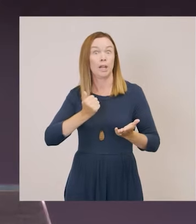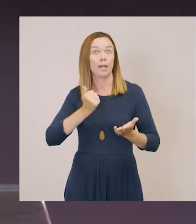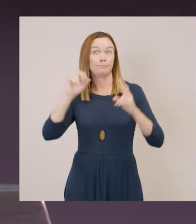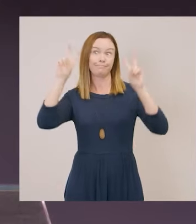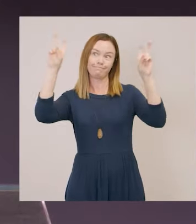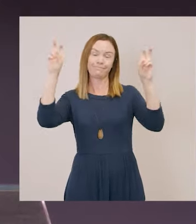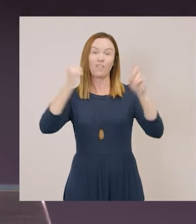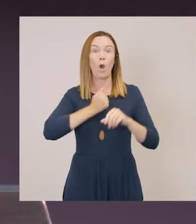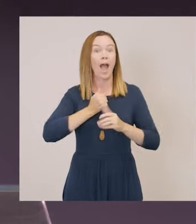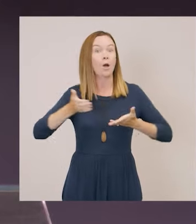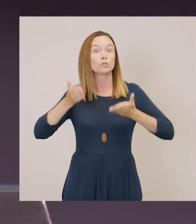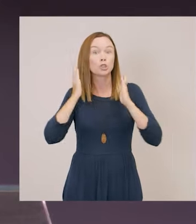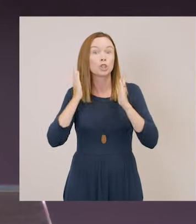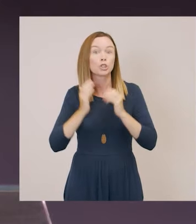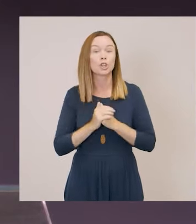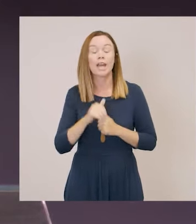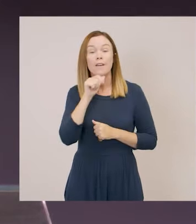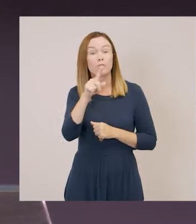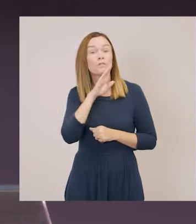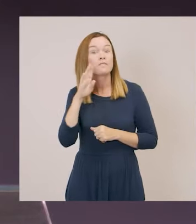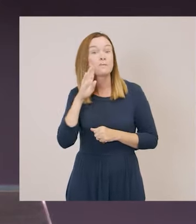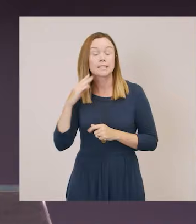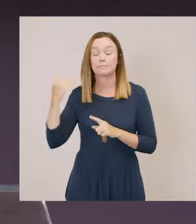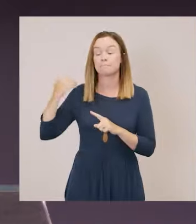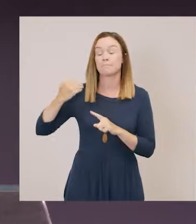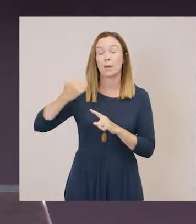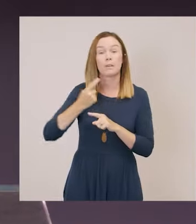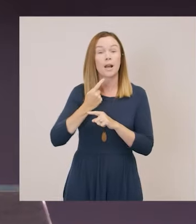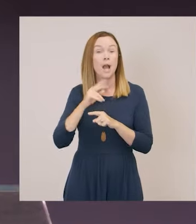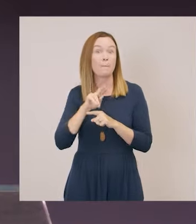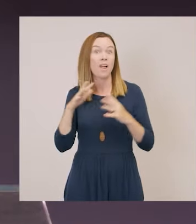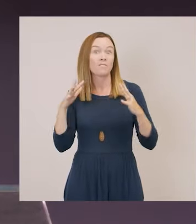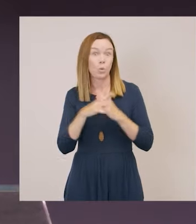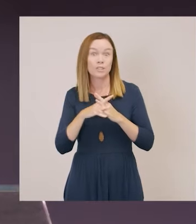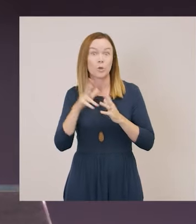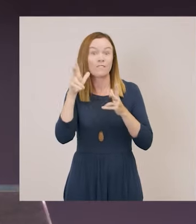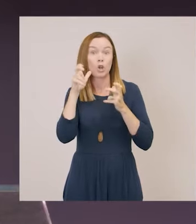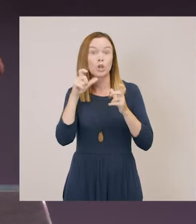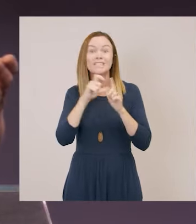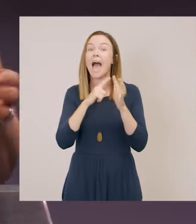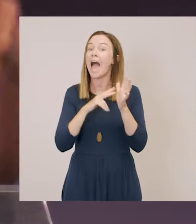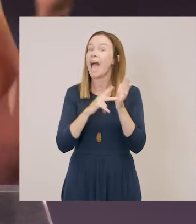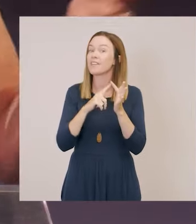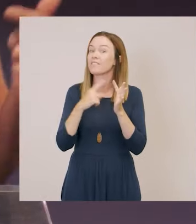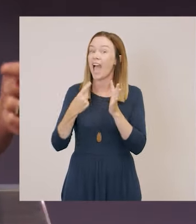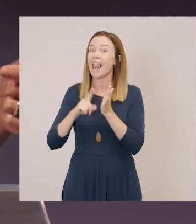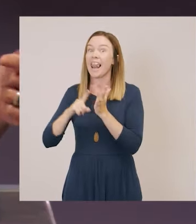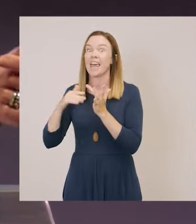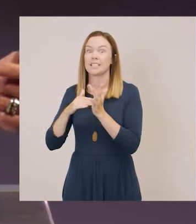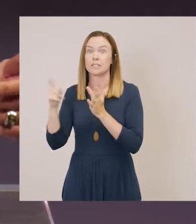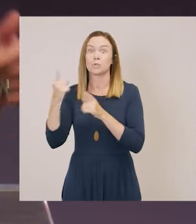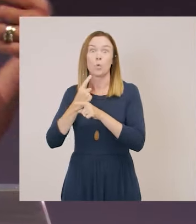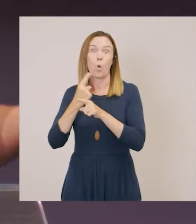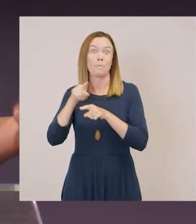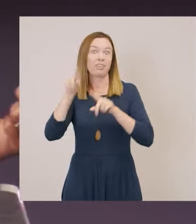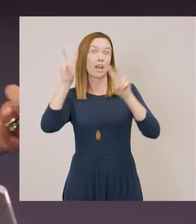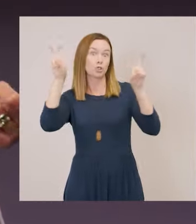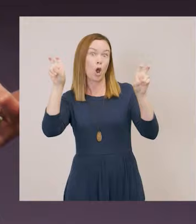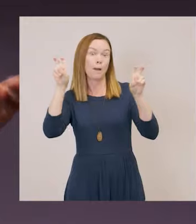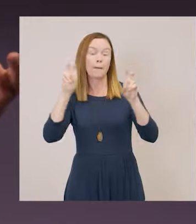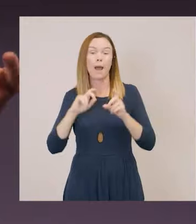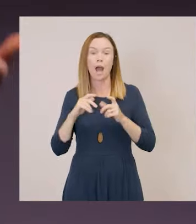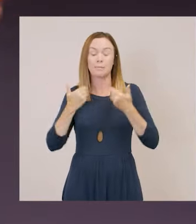church. And if you've missed the last couple of weeks and you haven't heard Dave and Liz share about being disciples, can I encourage you to go back and